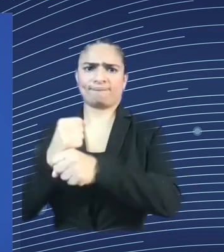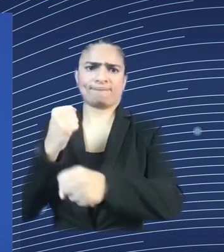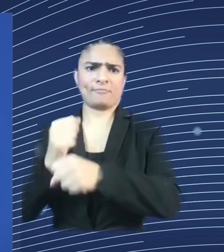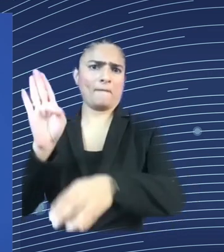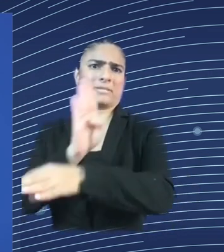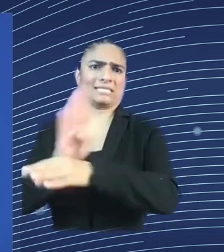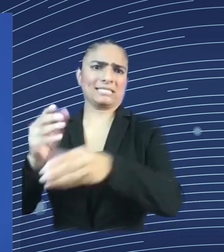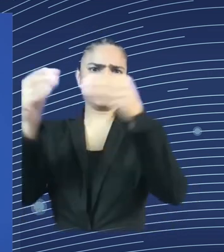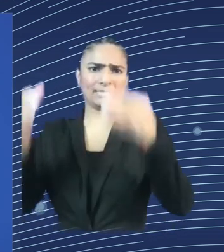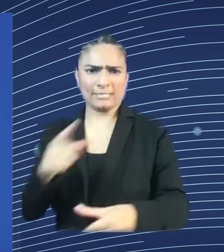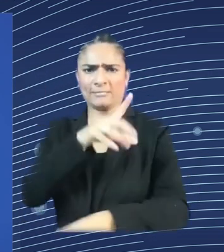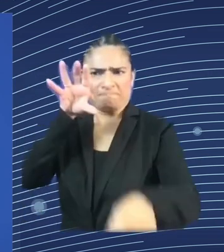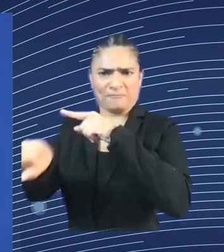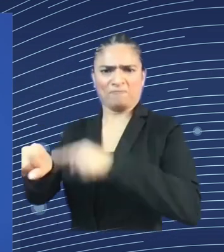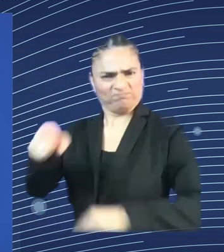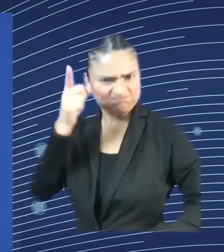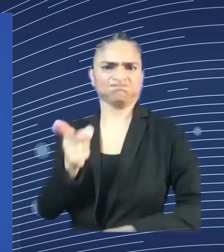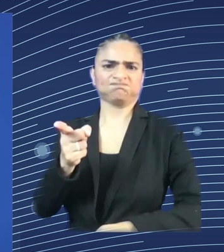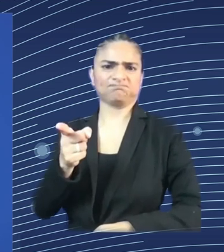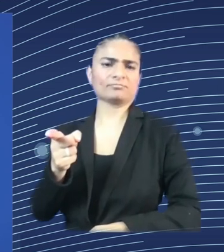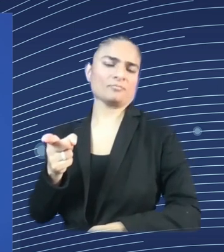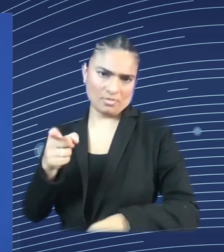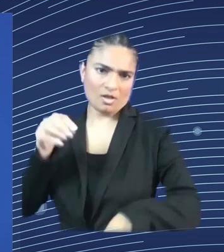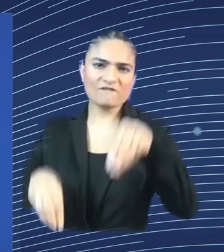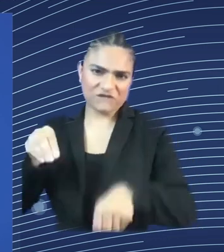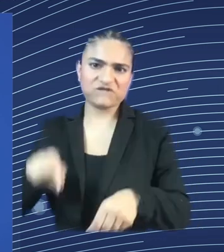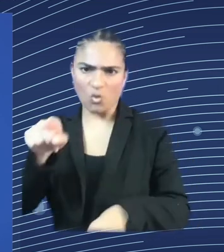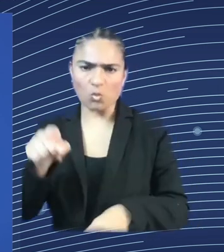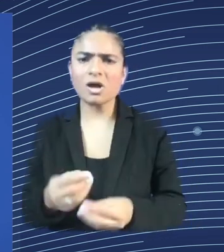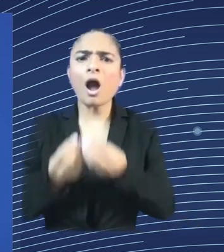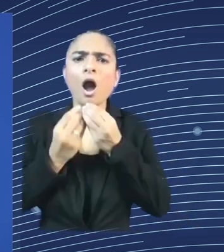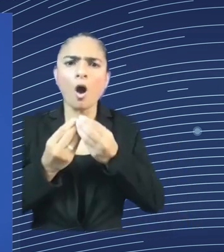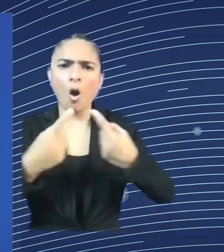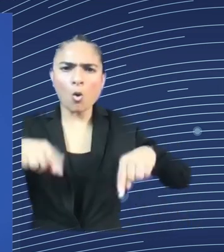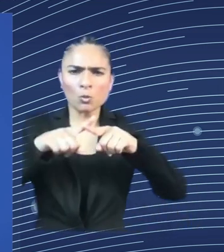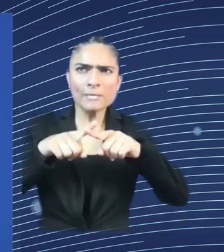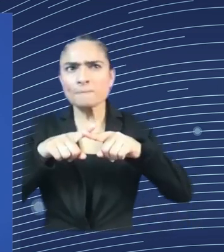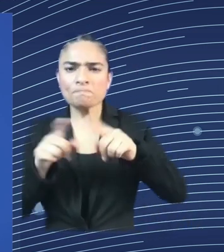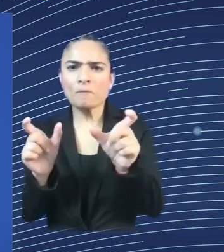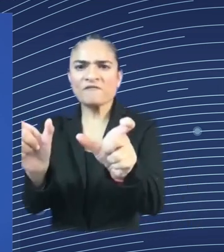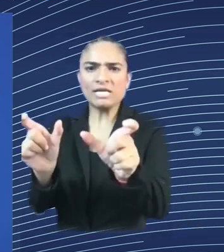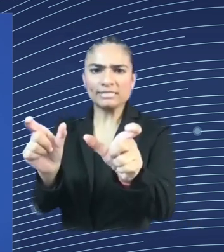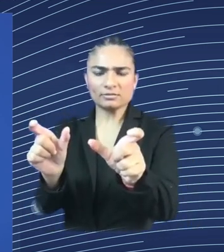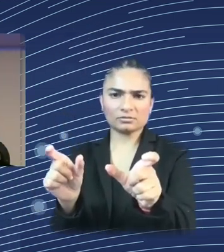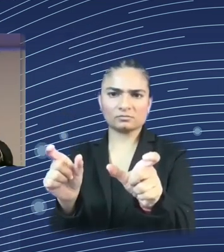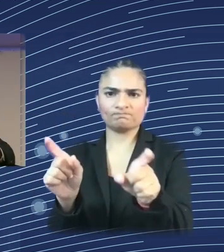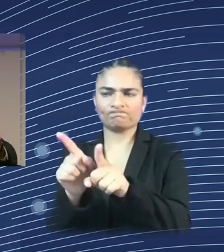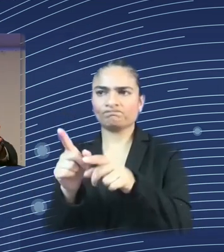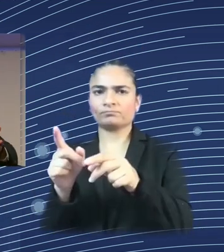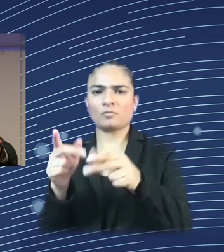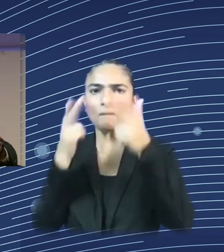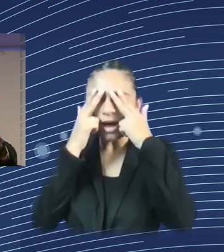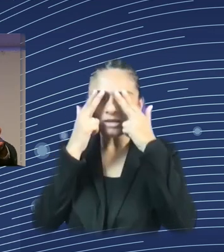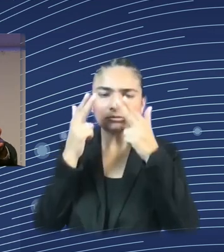So if you look into a certain place, you're more likely to find fraud. How do we prevent blind spots? Bart,